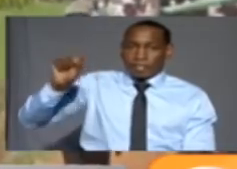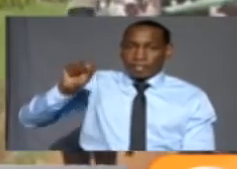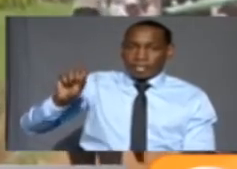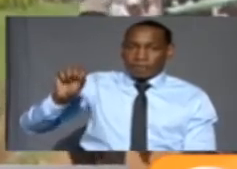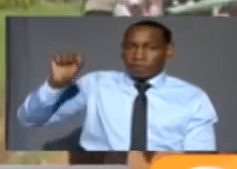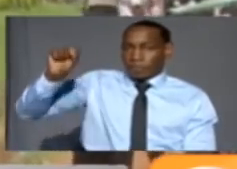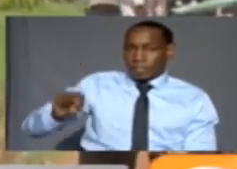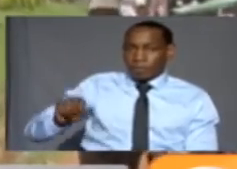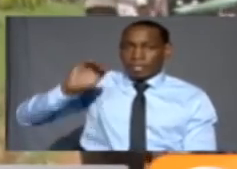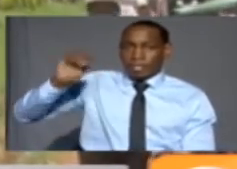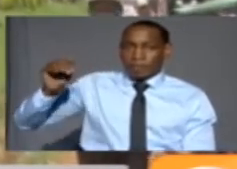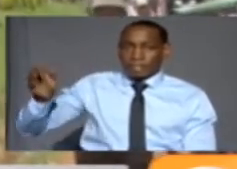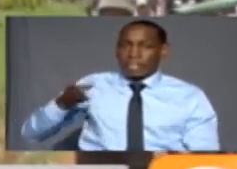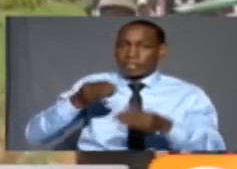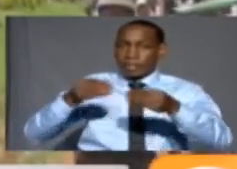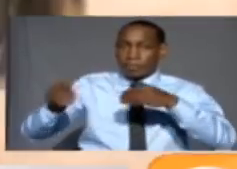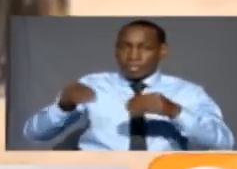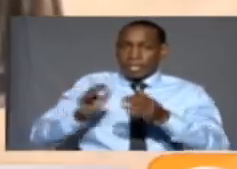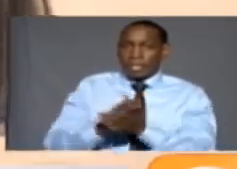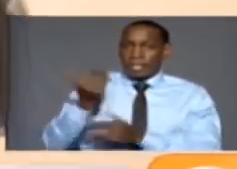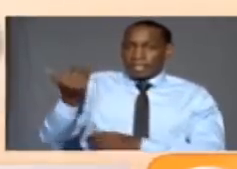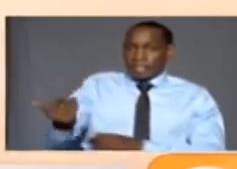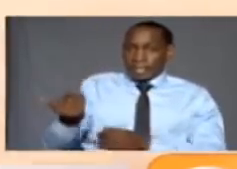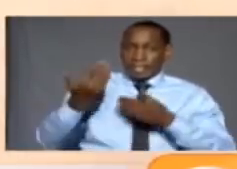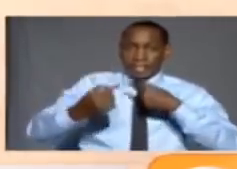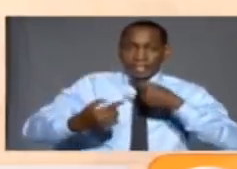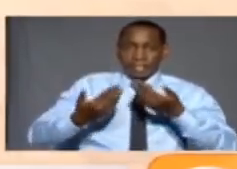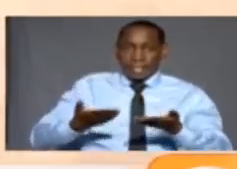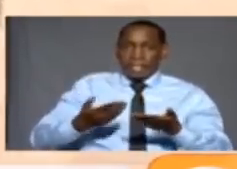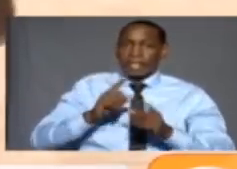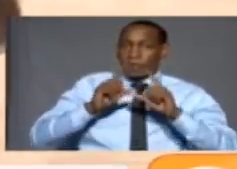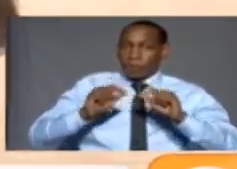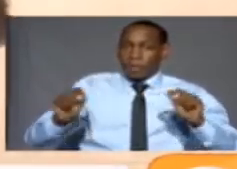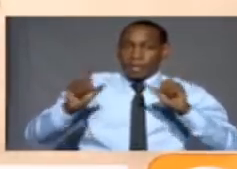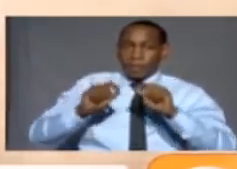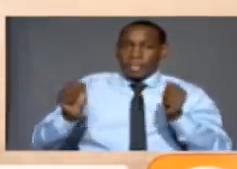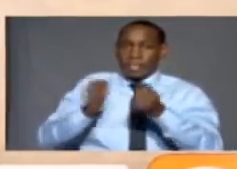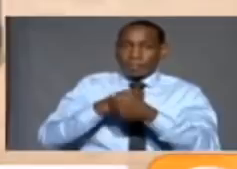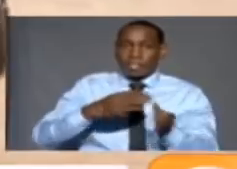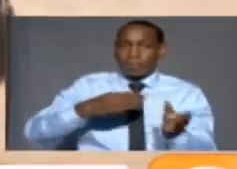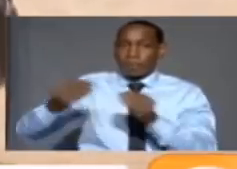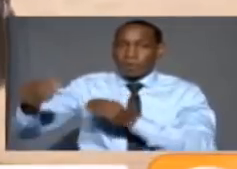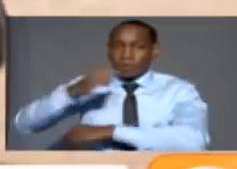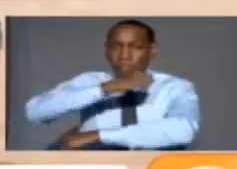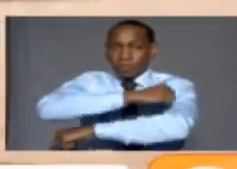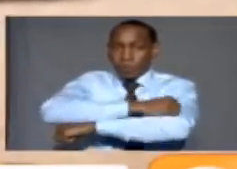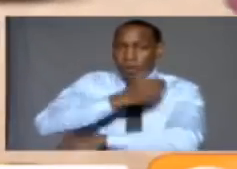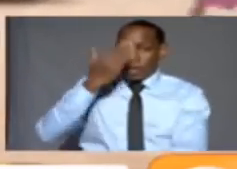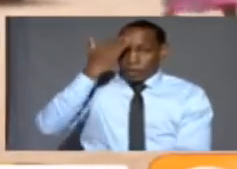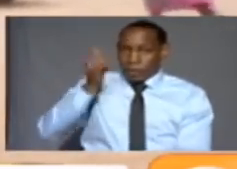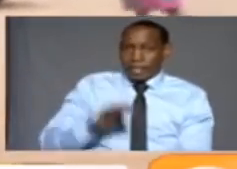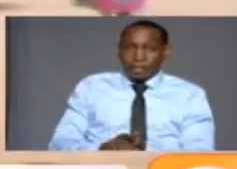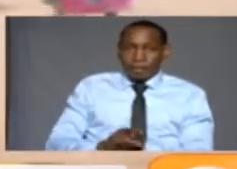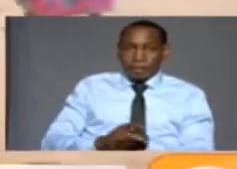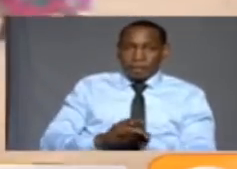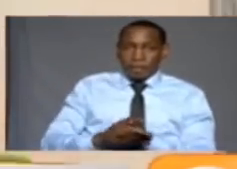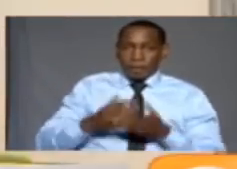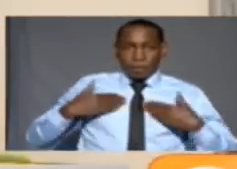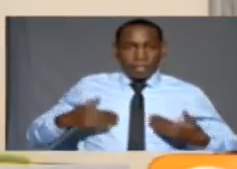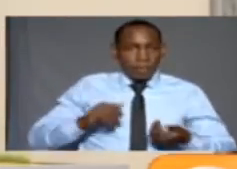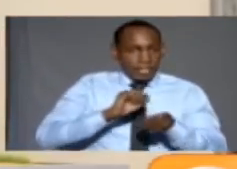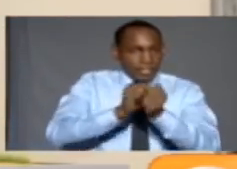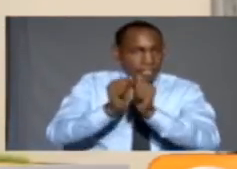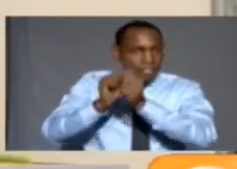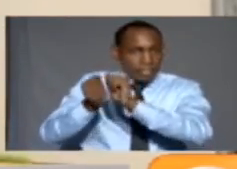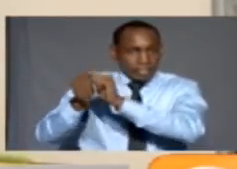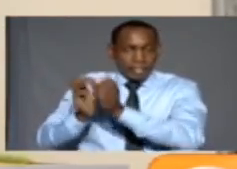huko kaunti ya Busia. Mtoto huyo kwa sasa anasemekana kushindwa kwenda shuleni kutokana na mabadiliko ya kimaumbile.